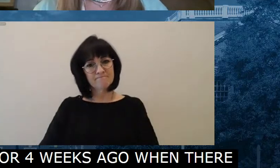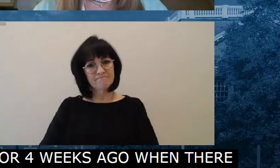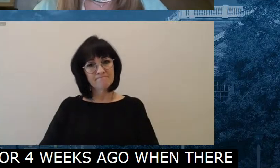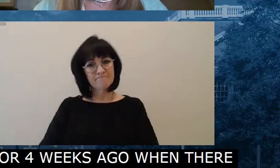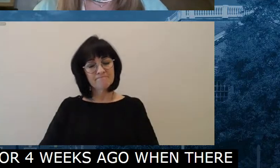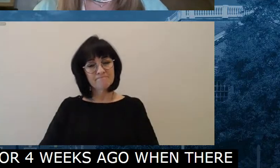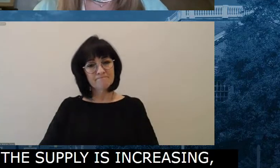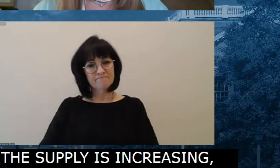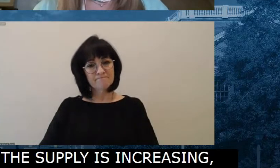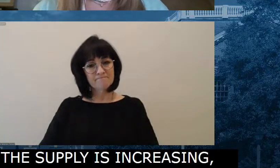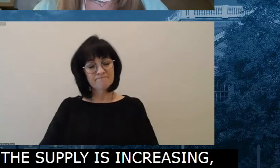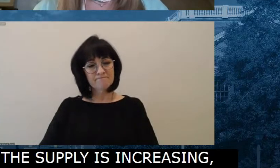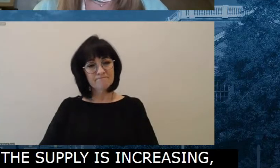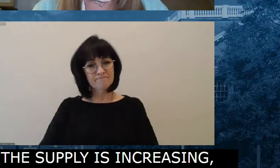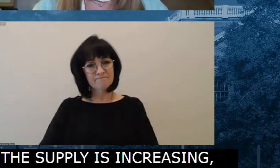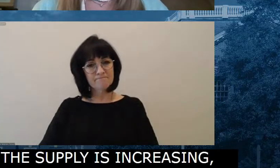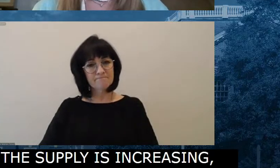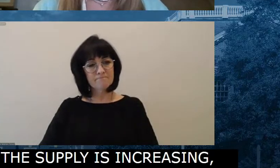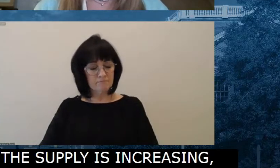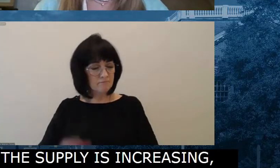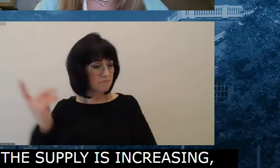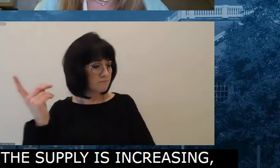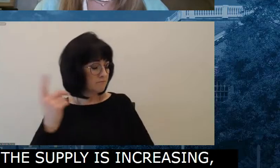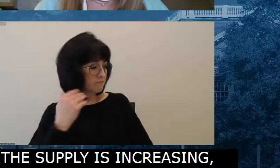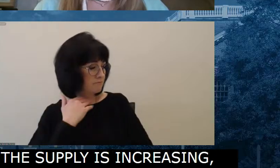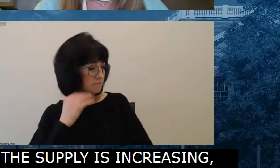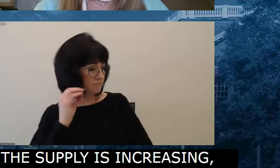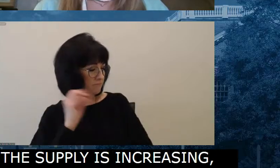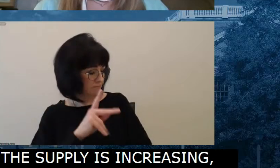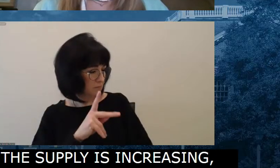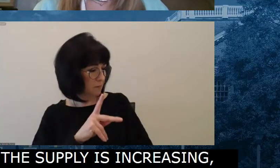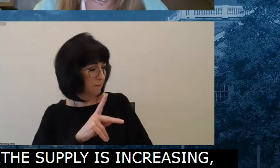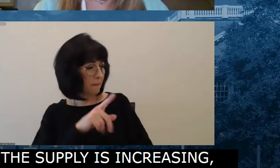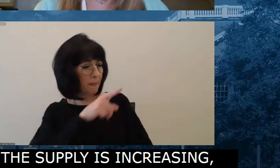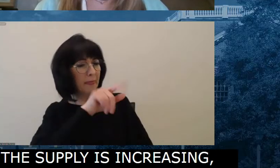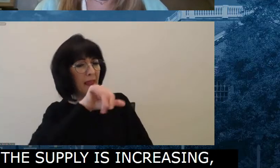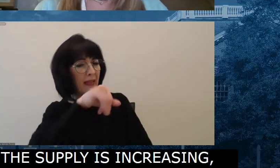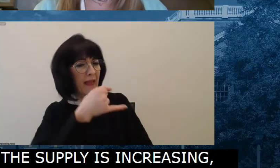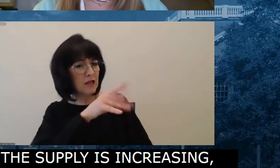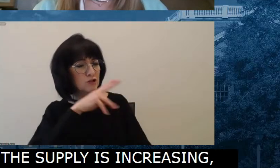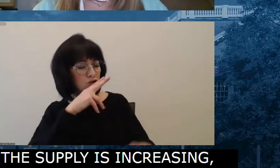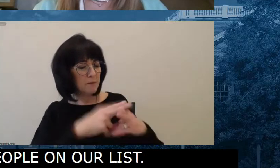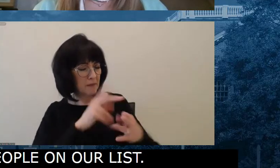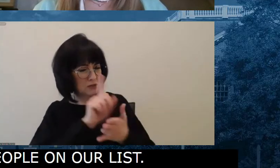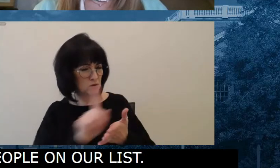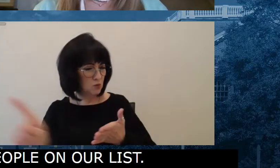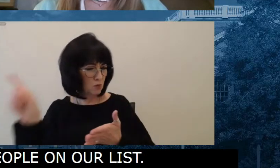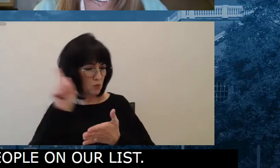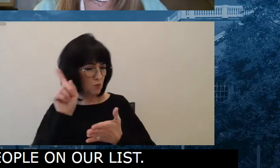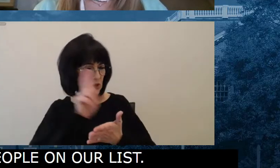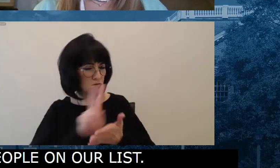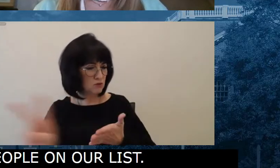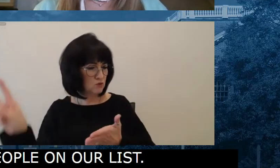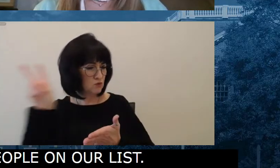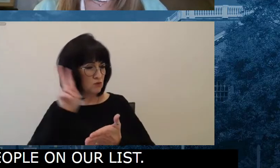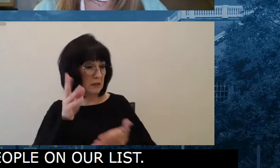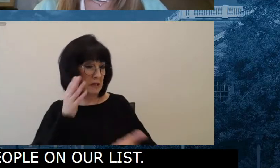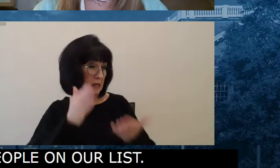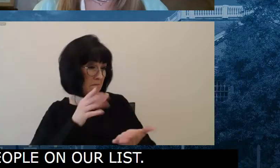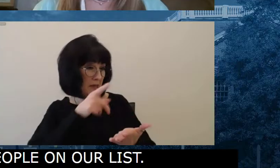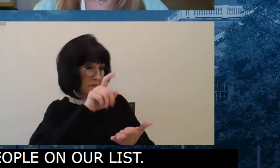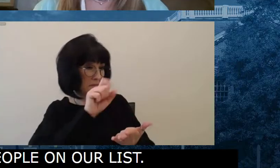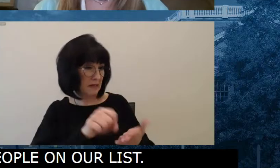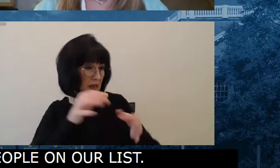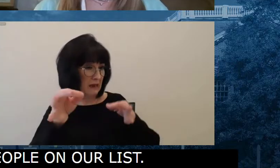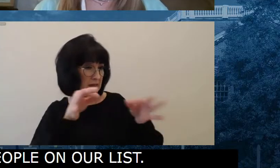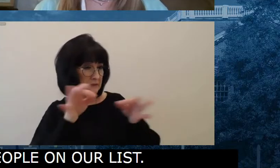All right. And I believe AJ mentioned this a week or 2 ago, so you might just need to reiterate this, but I